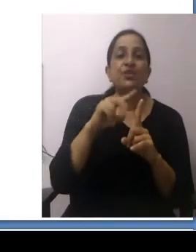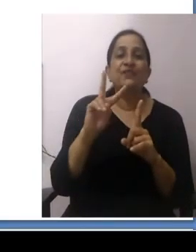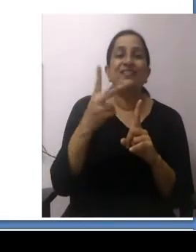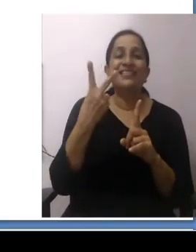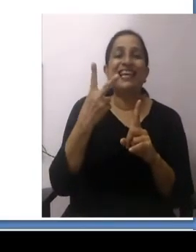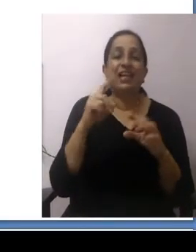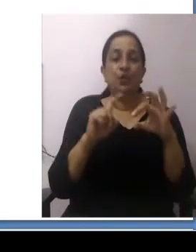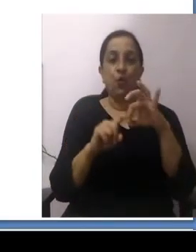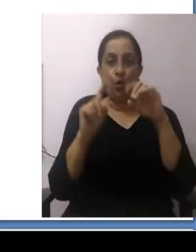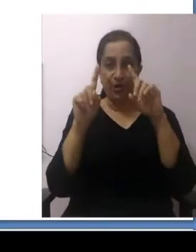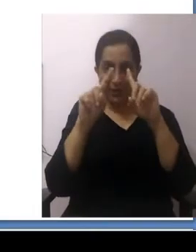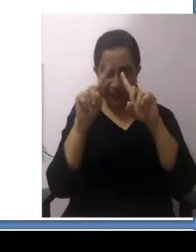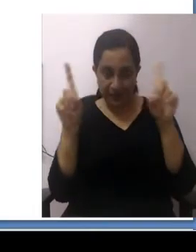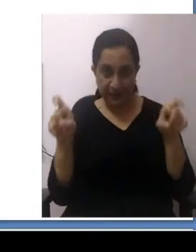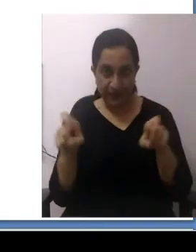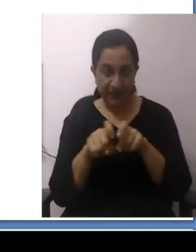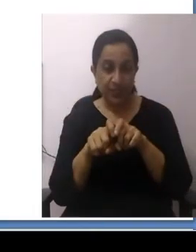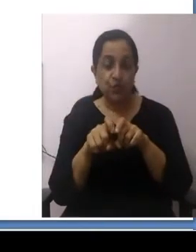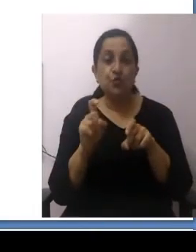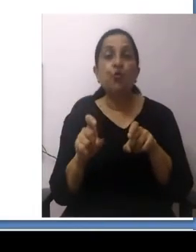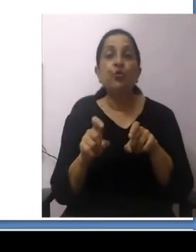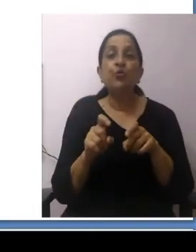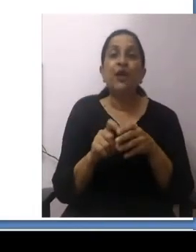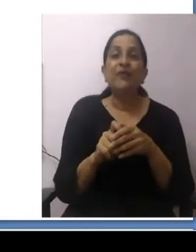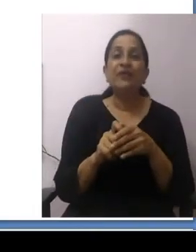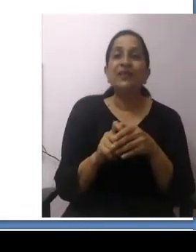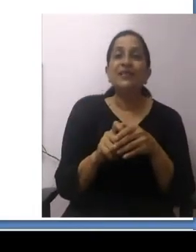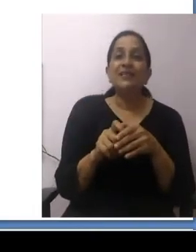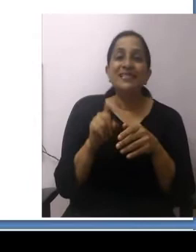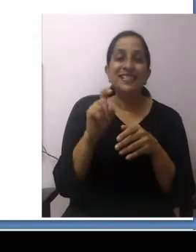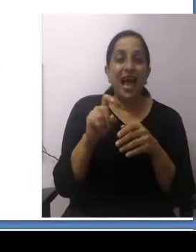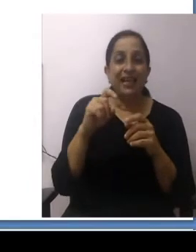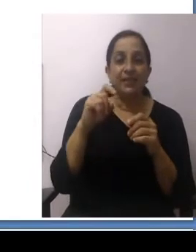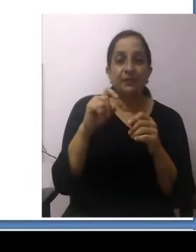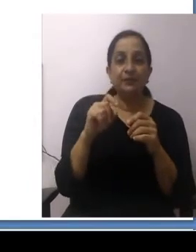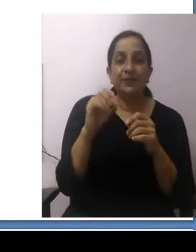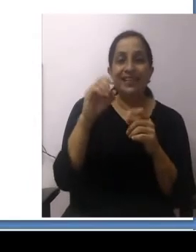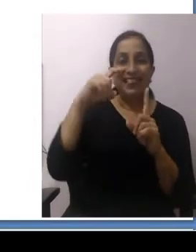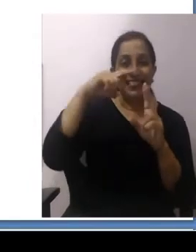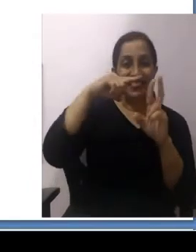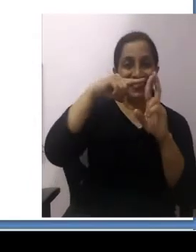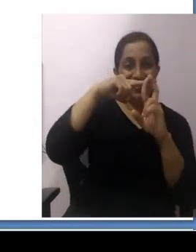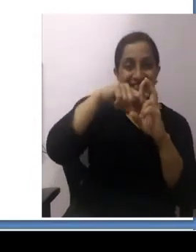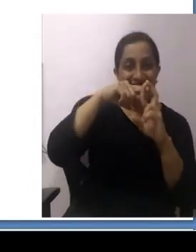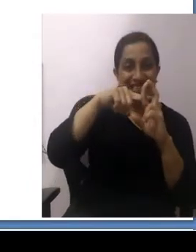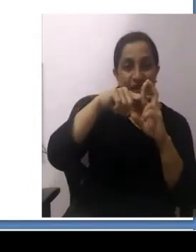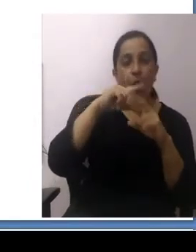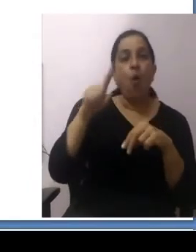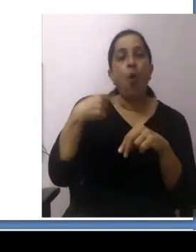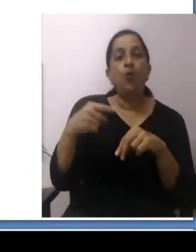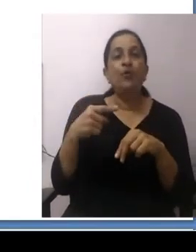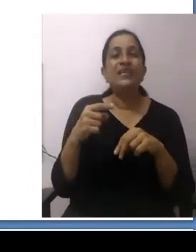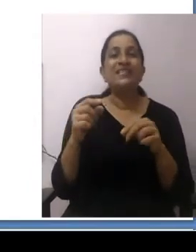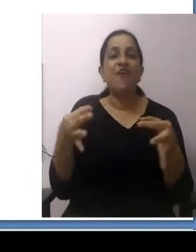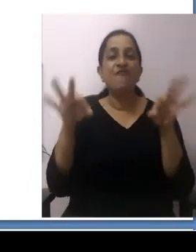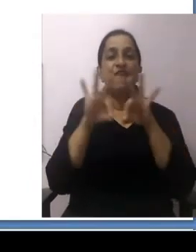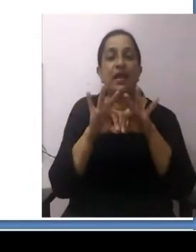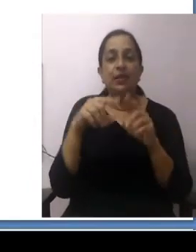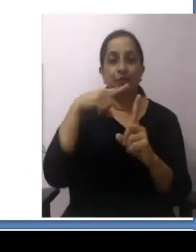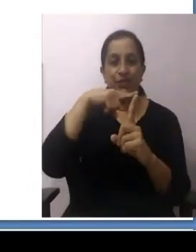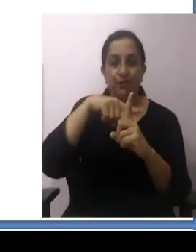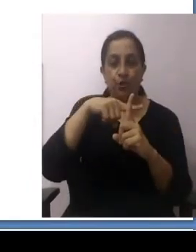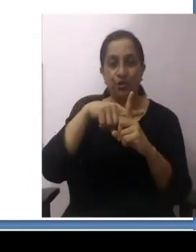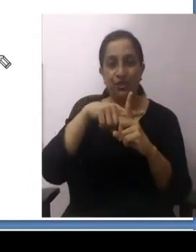theta, that is in this quadrant, then it will be sin theta, it will be plus only. Like that you